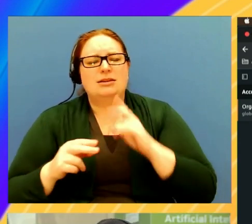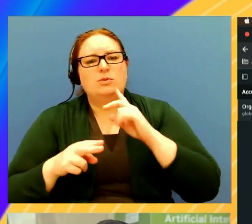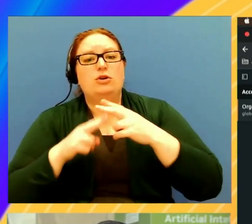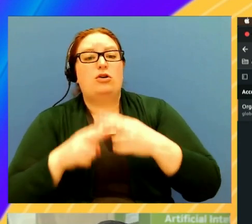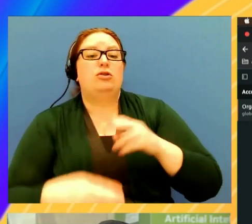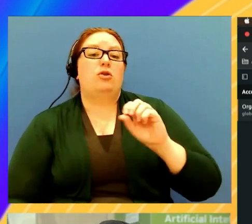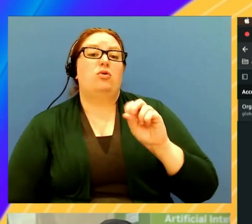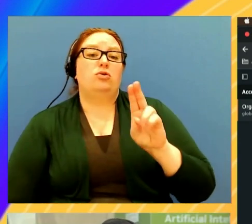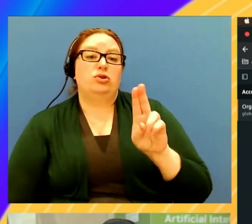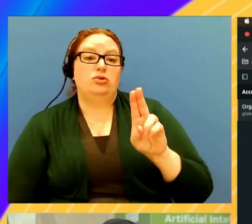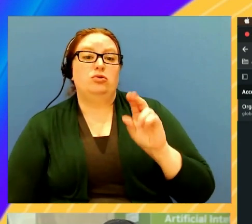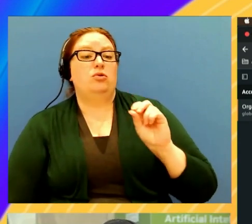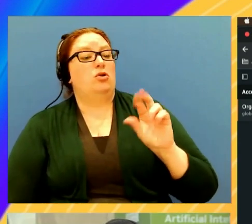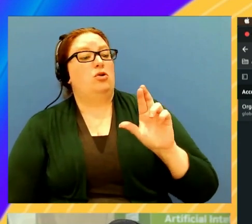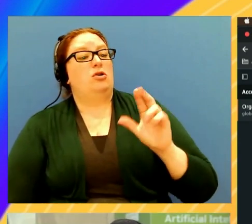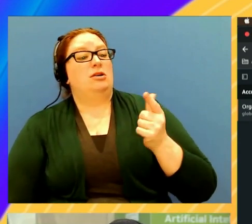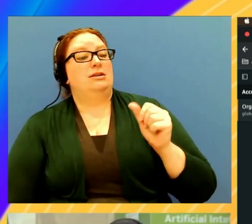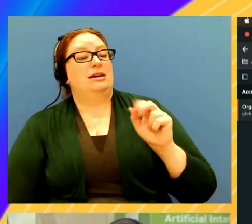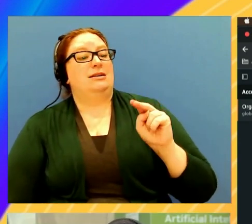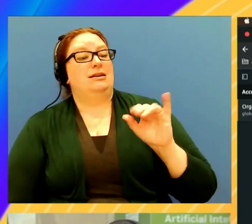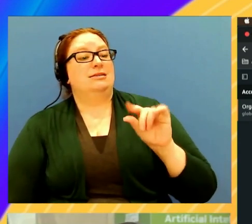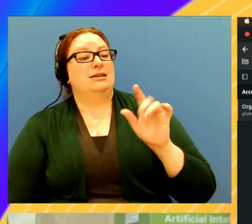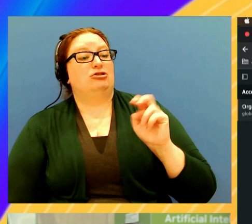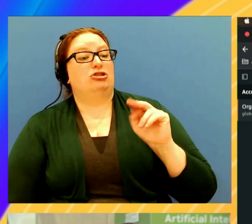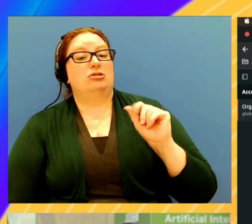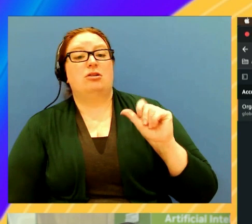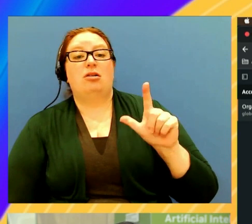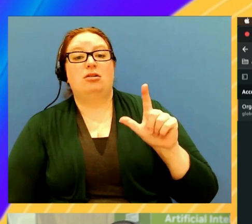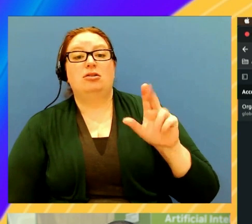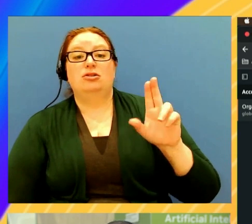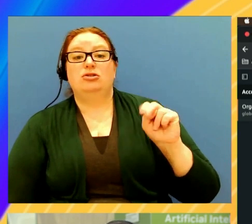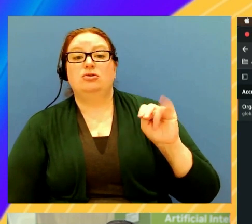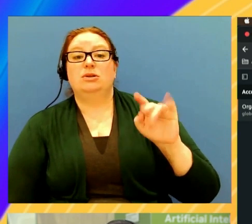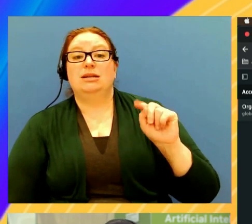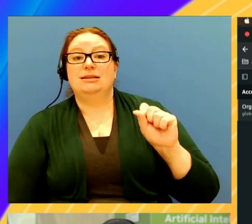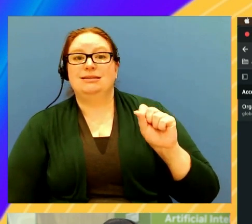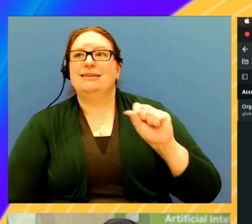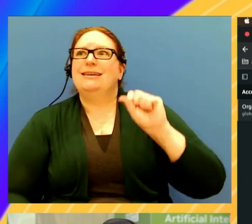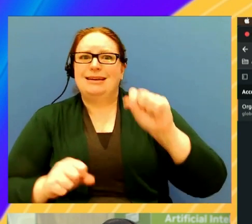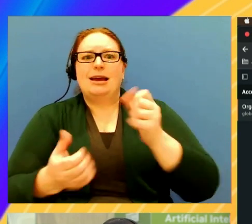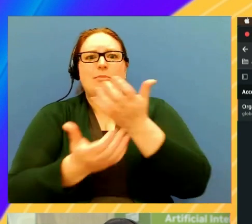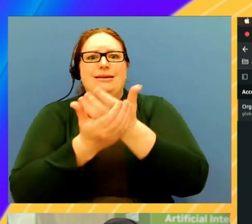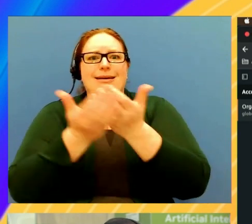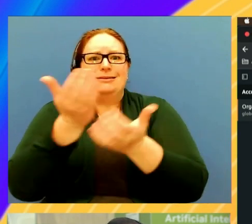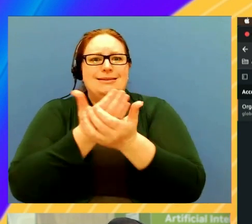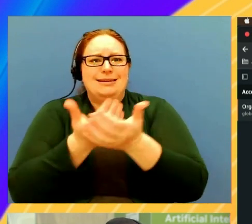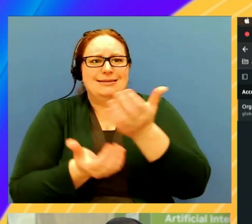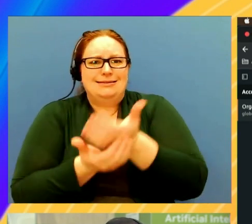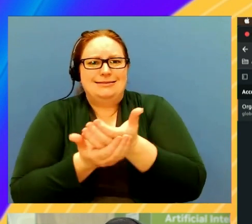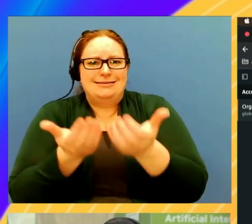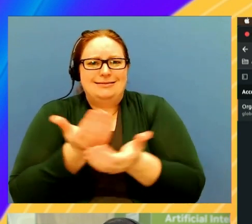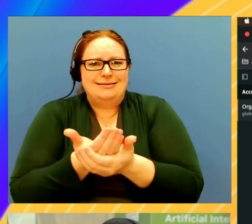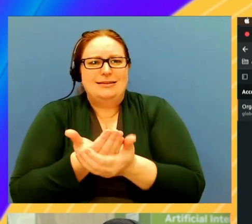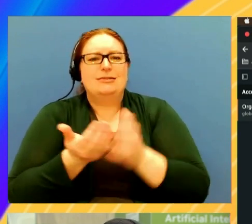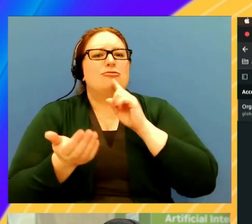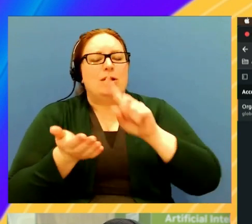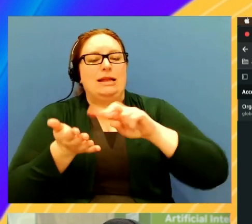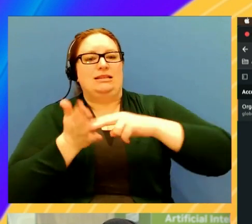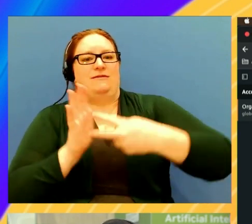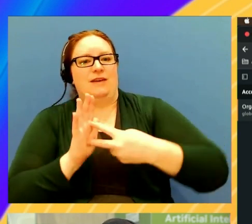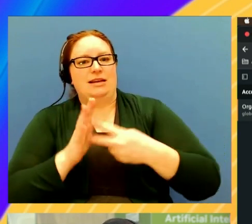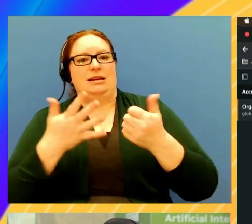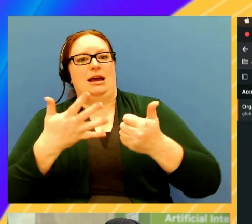units. And you can have OUs nested within each other. And it's really a way of defining a hierarchy within your